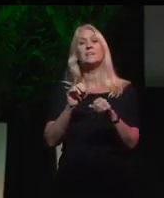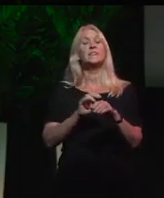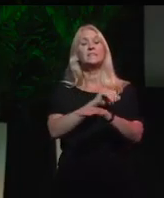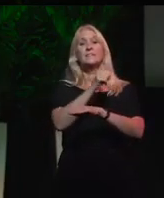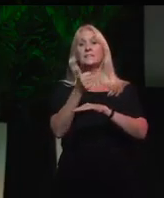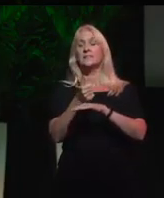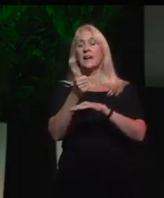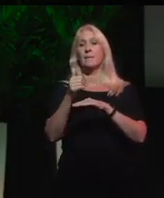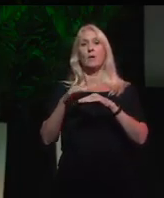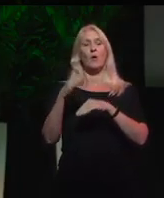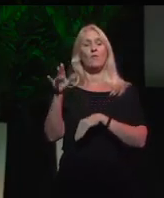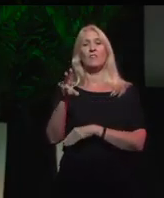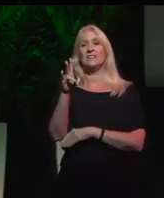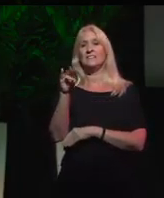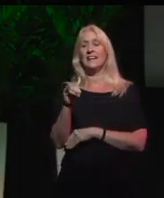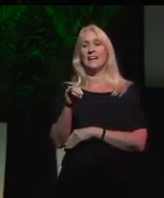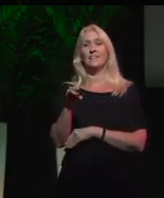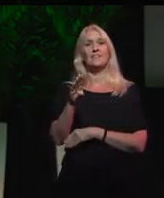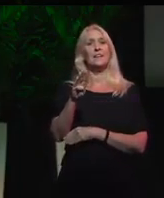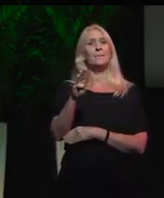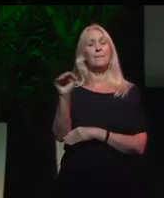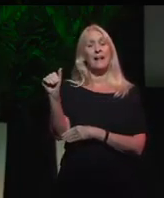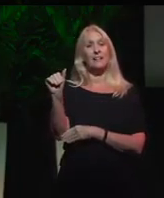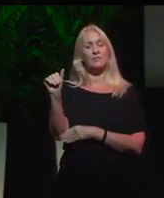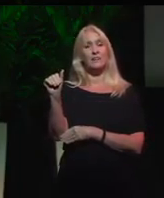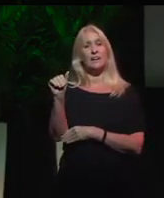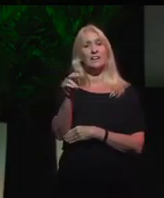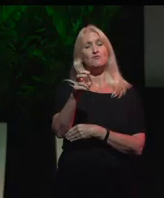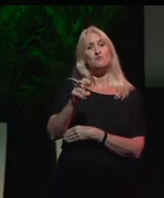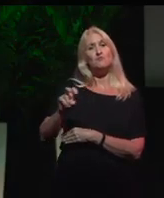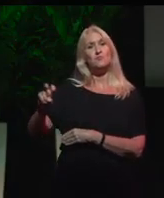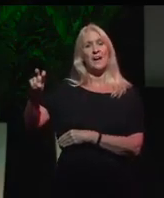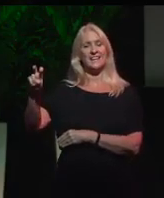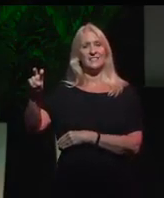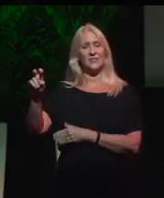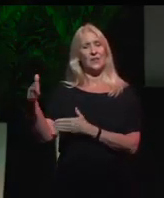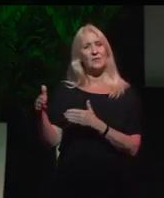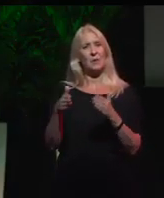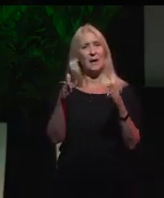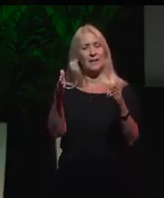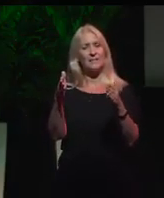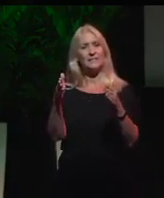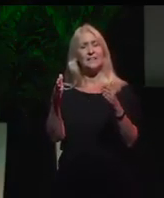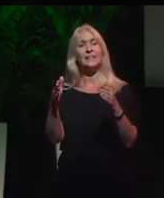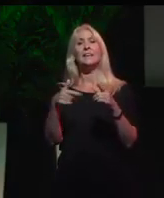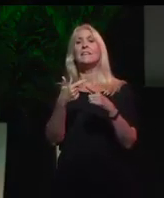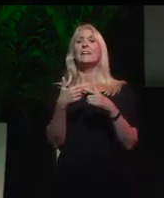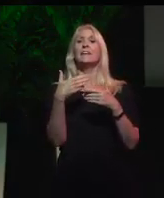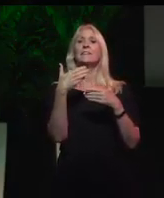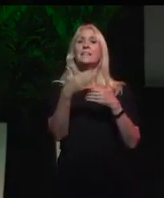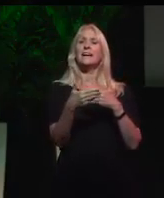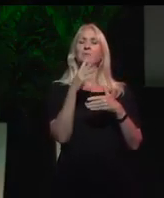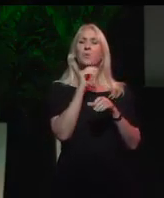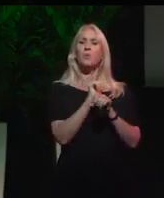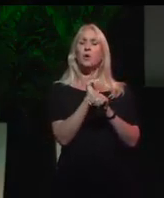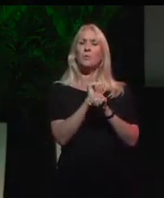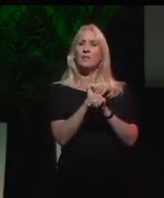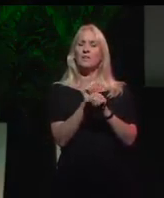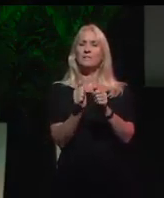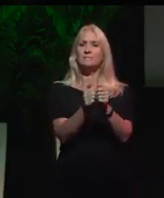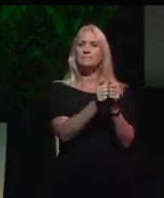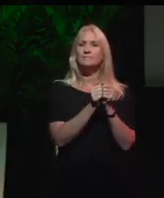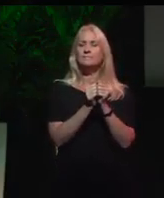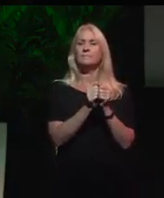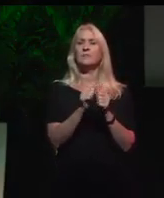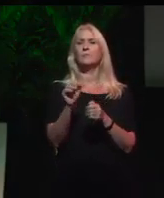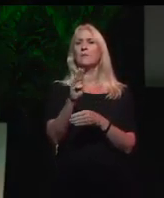AA baccalaureate transfer roadmaps. And we will turn attention next to collaborations with baccalaureate career